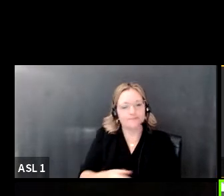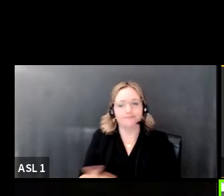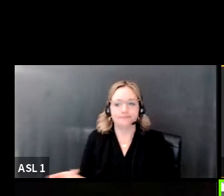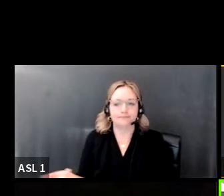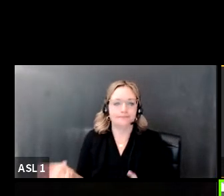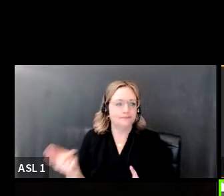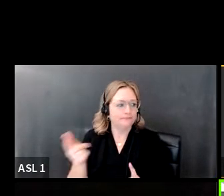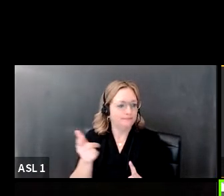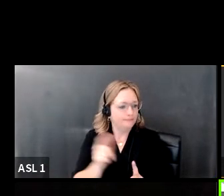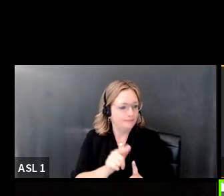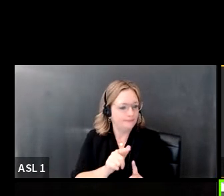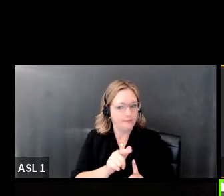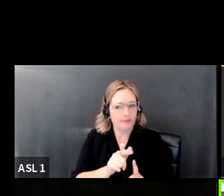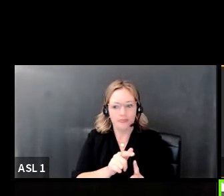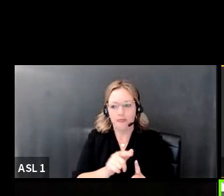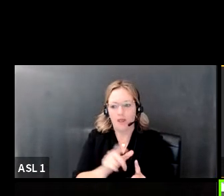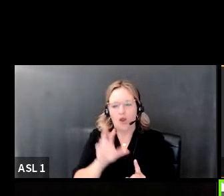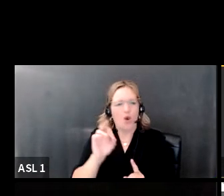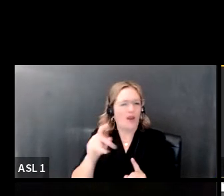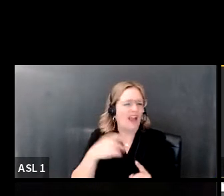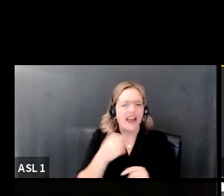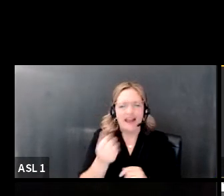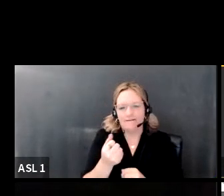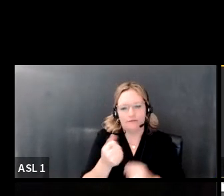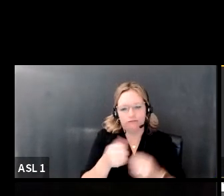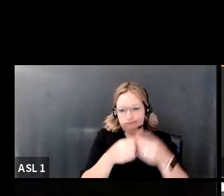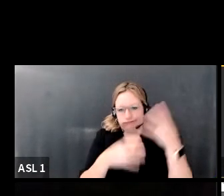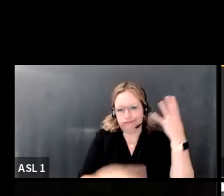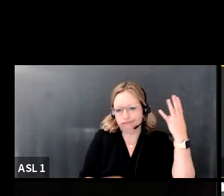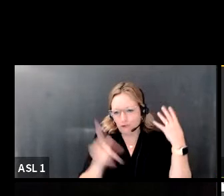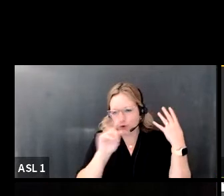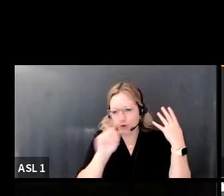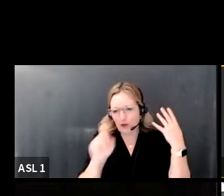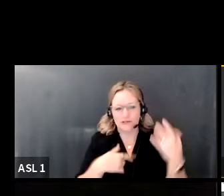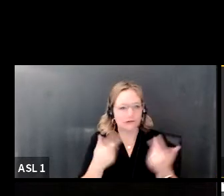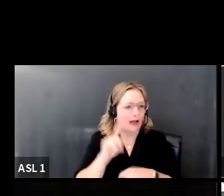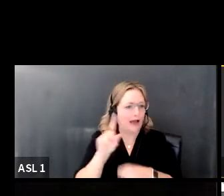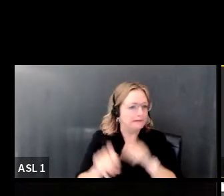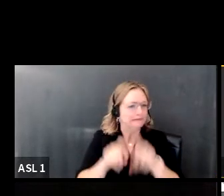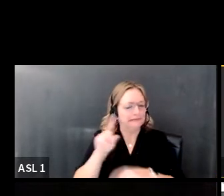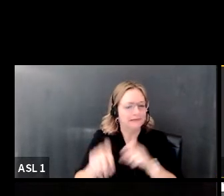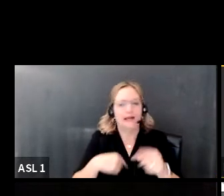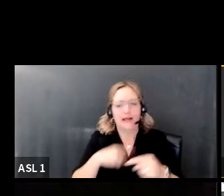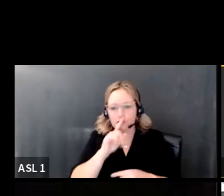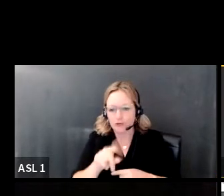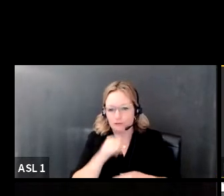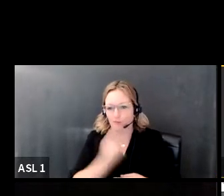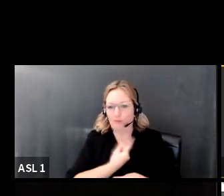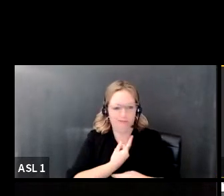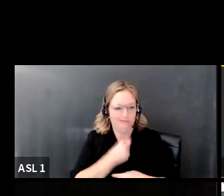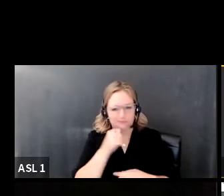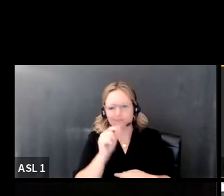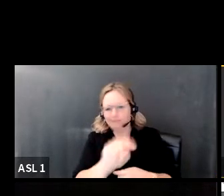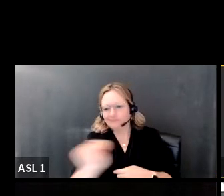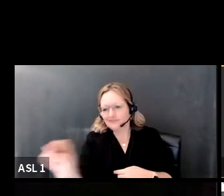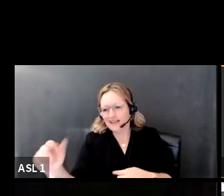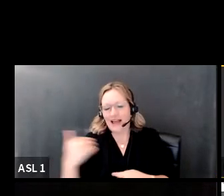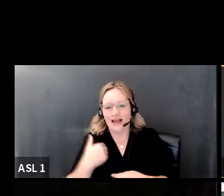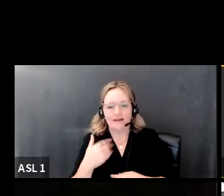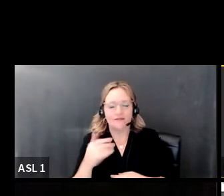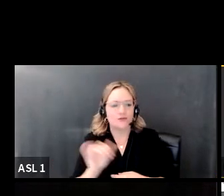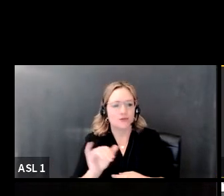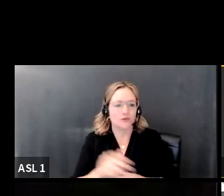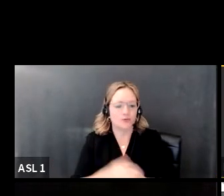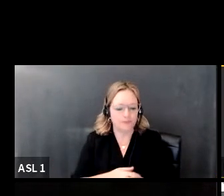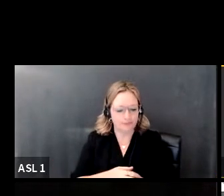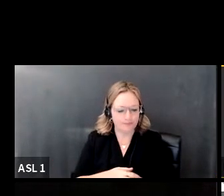i'm going to try and zip through these because i have a lot of questions but and i know lots of other people do too uh sean maher when